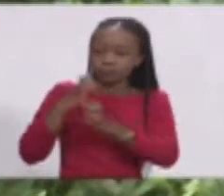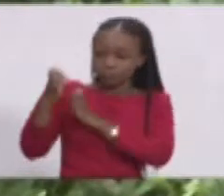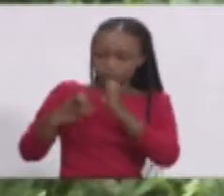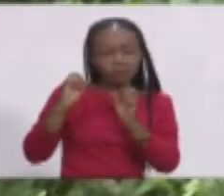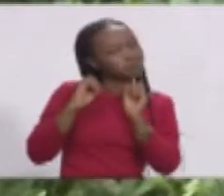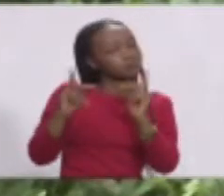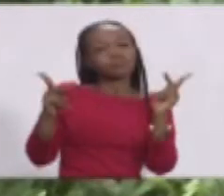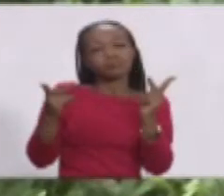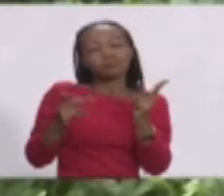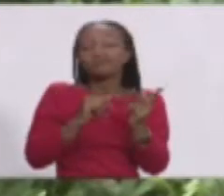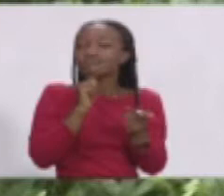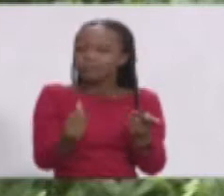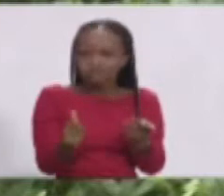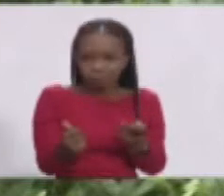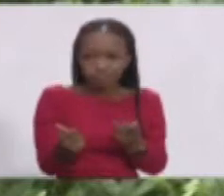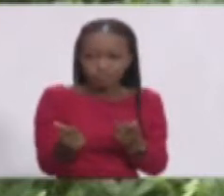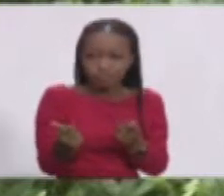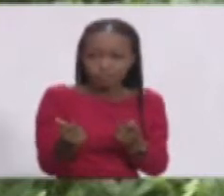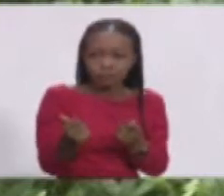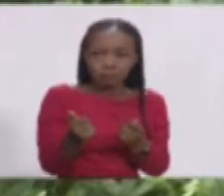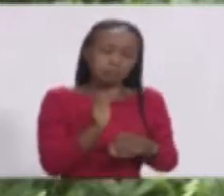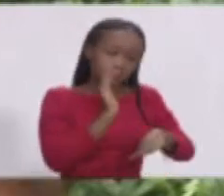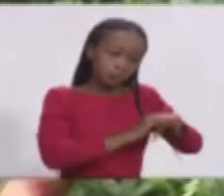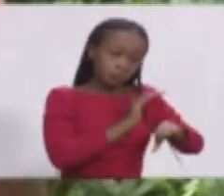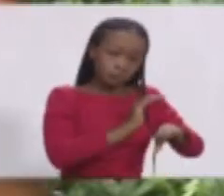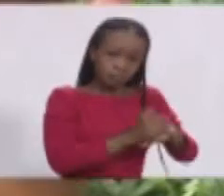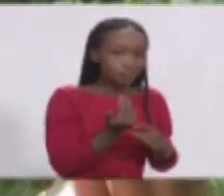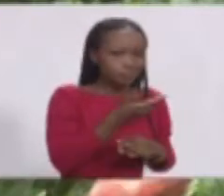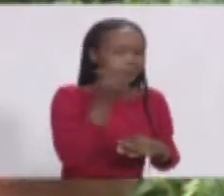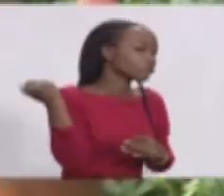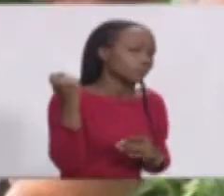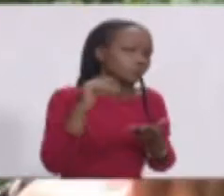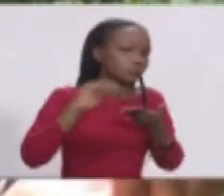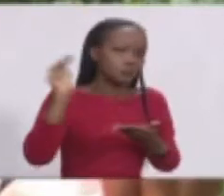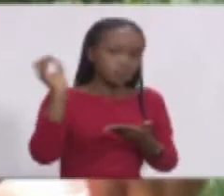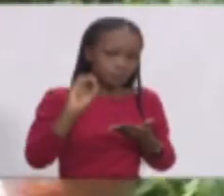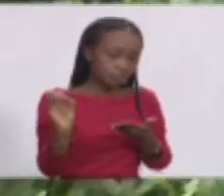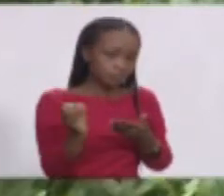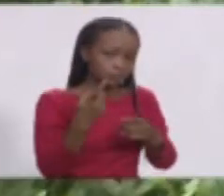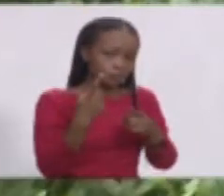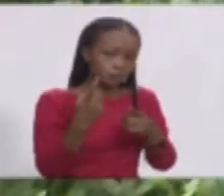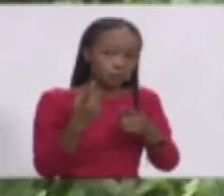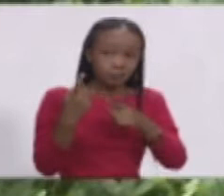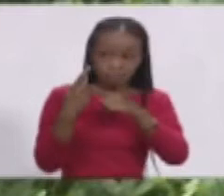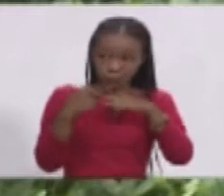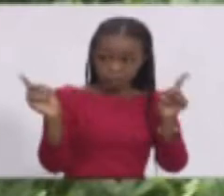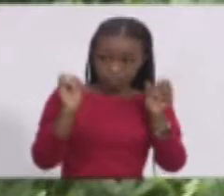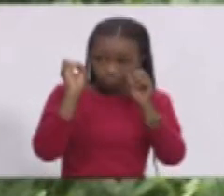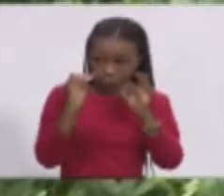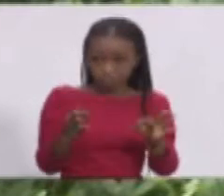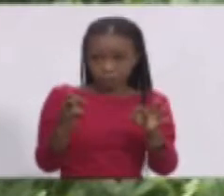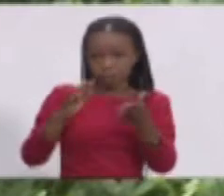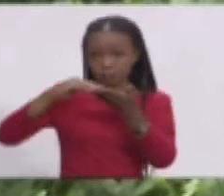was satisfied. It may not be the most effective measure given the challenges we saw yesterday, but I think if we are